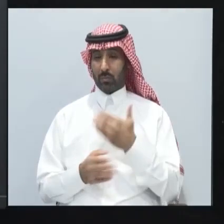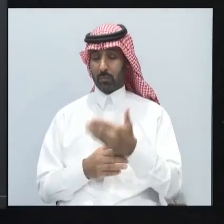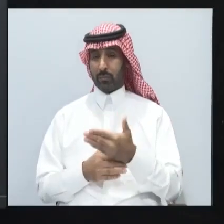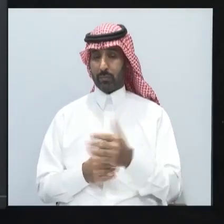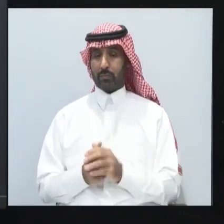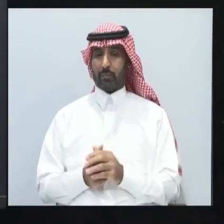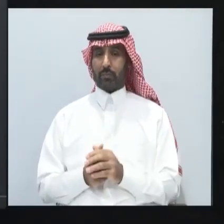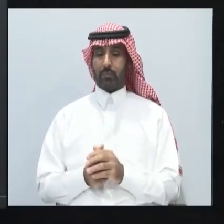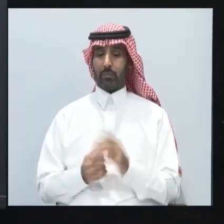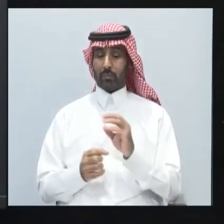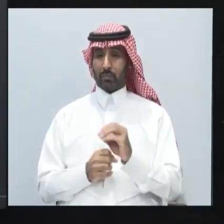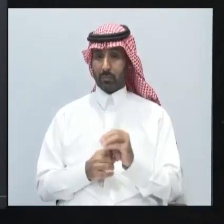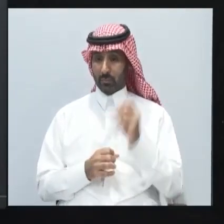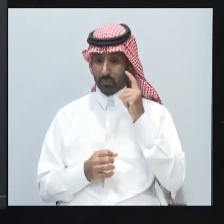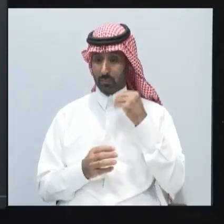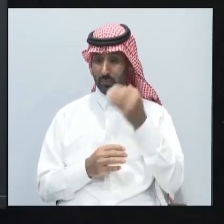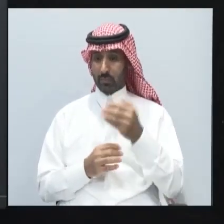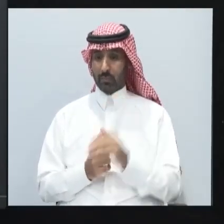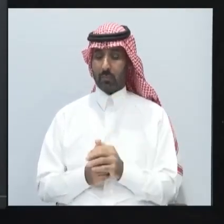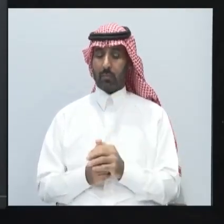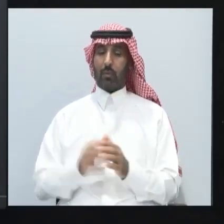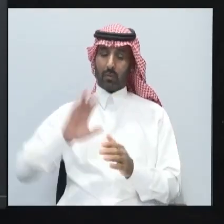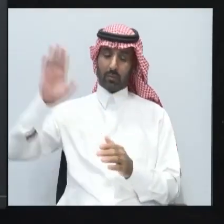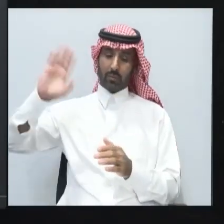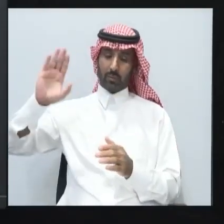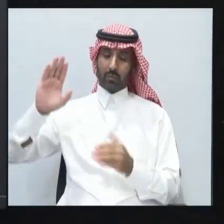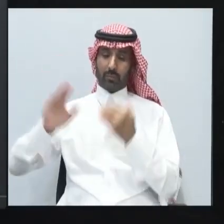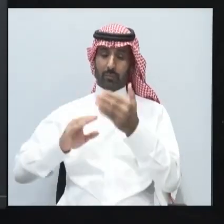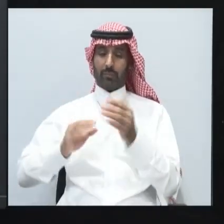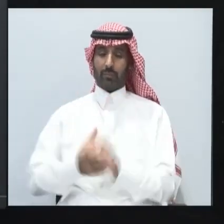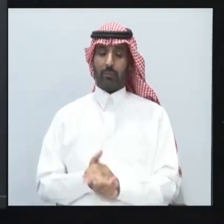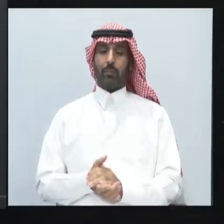different personalities in mind and enjoy writing about your famous figures.